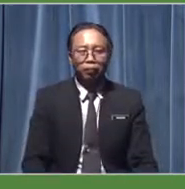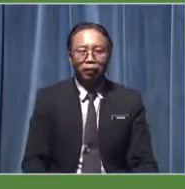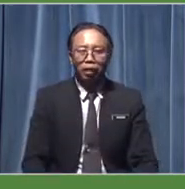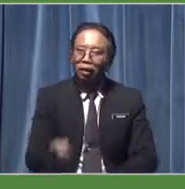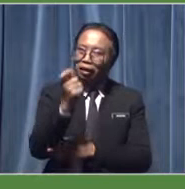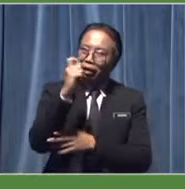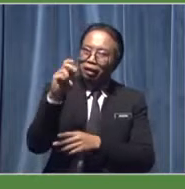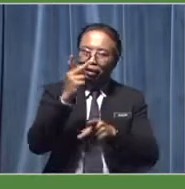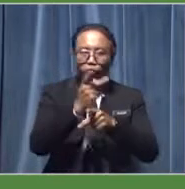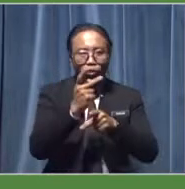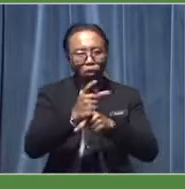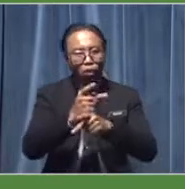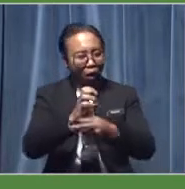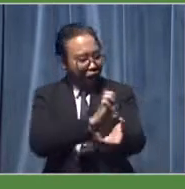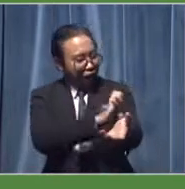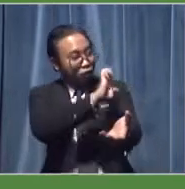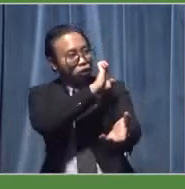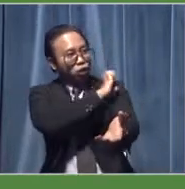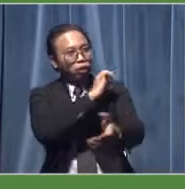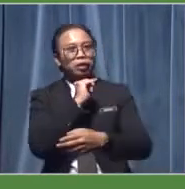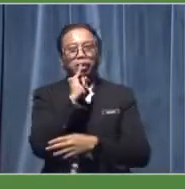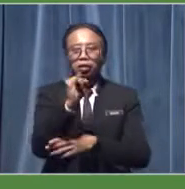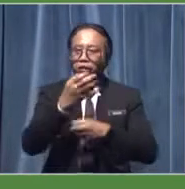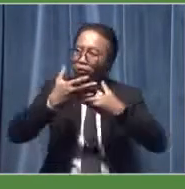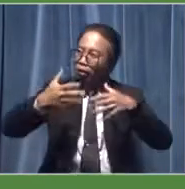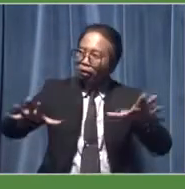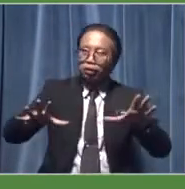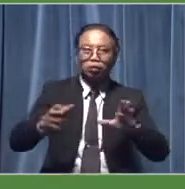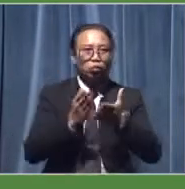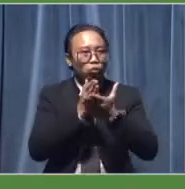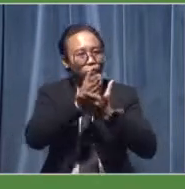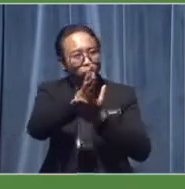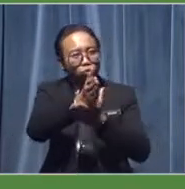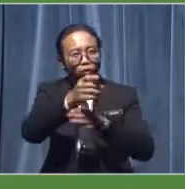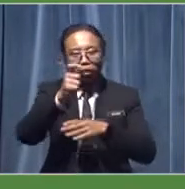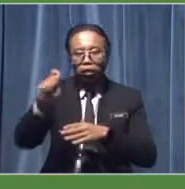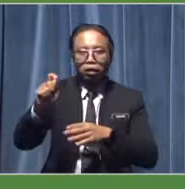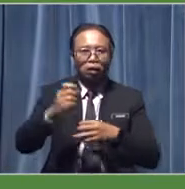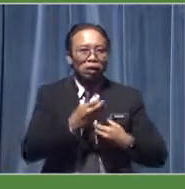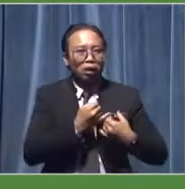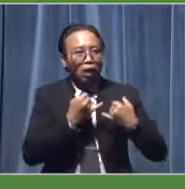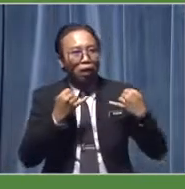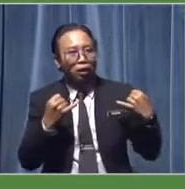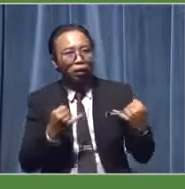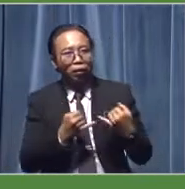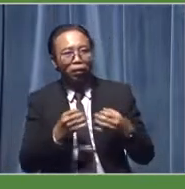the stored energy is released through the heart